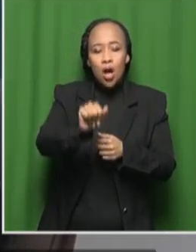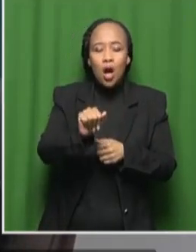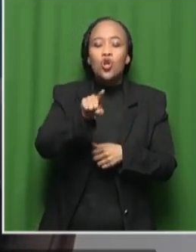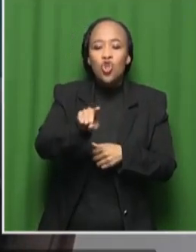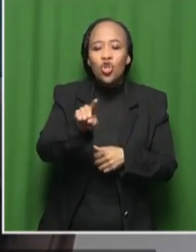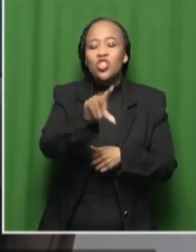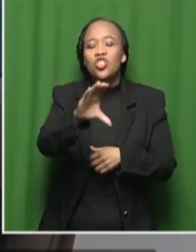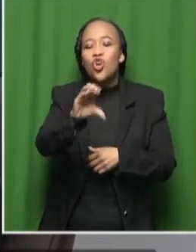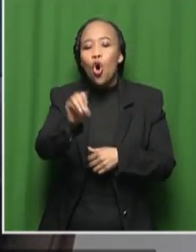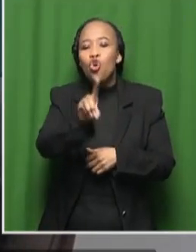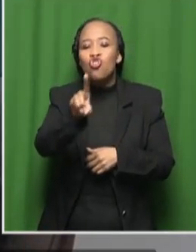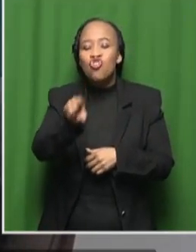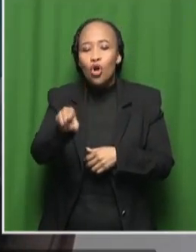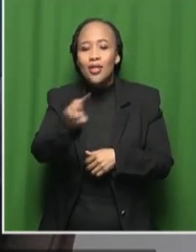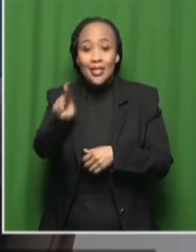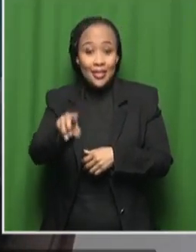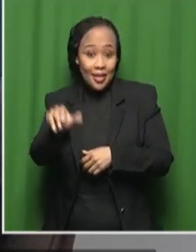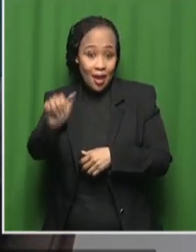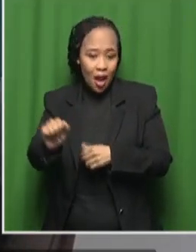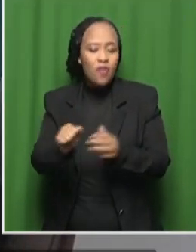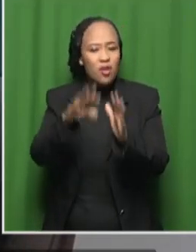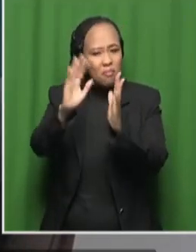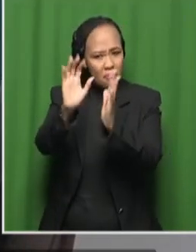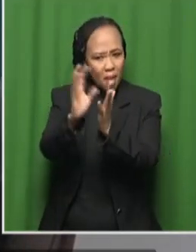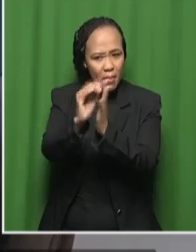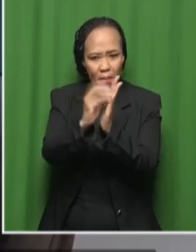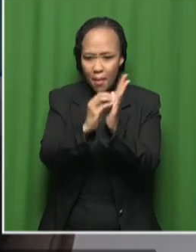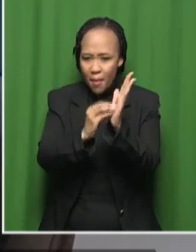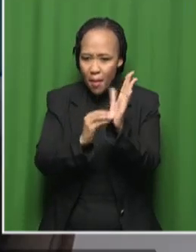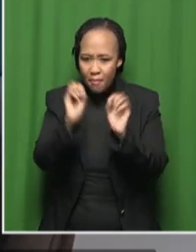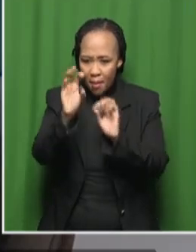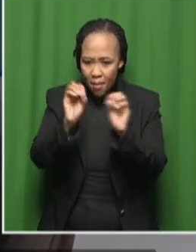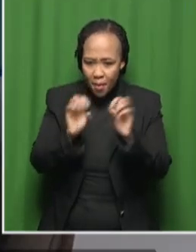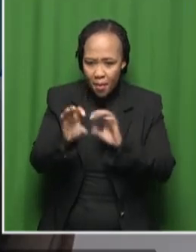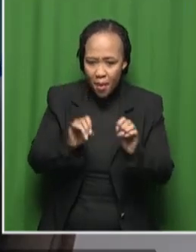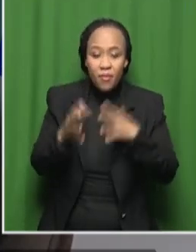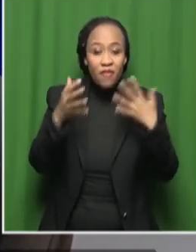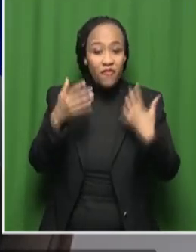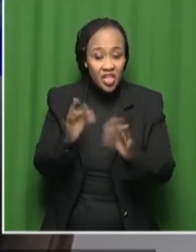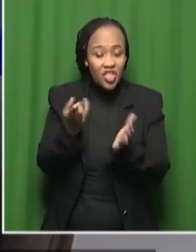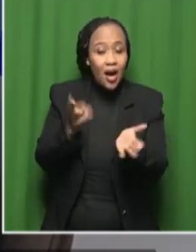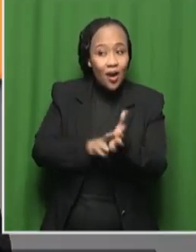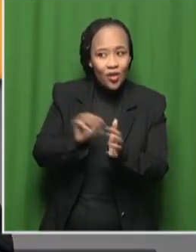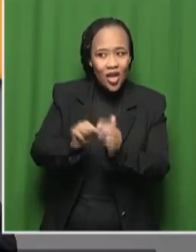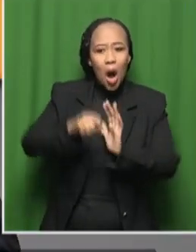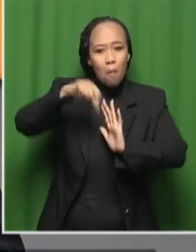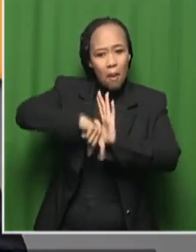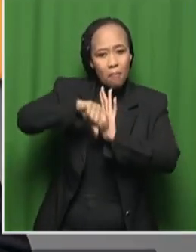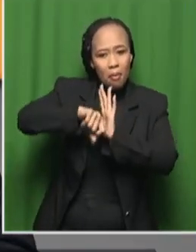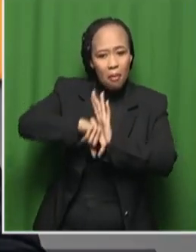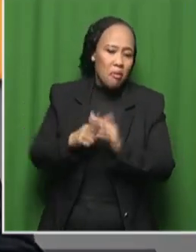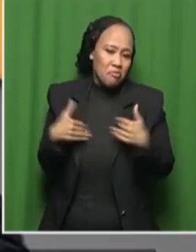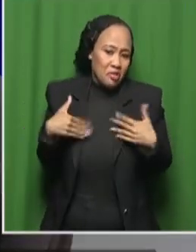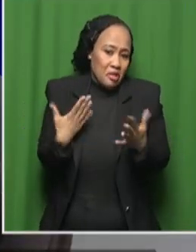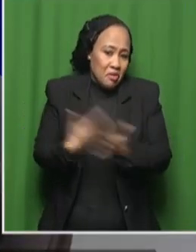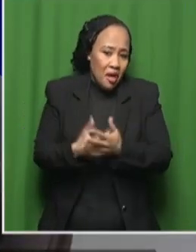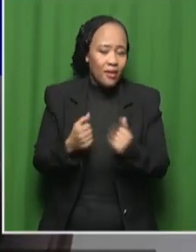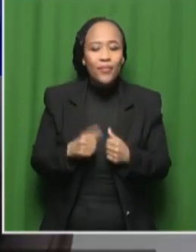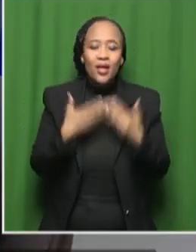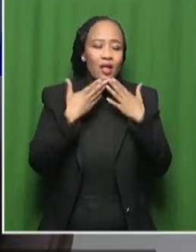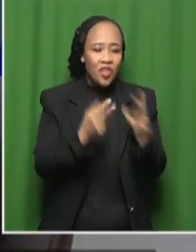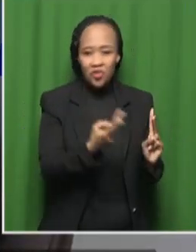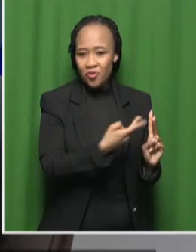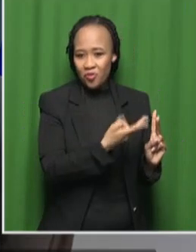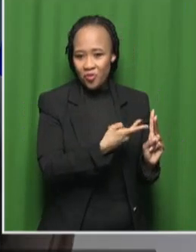ajuda.co.za, and then you just complete the onboarding, and then you're set to go. Just start uploading your records. Awesome. Great chatting to you. Thank you. Okay, thank you so much. All